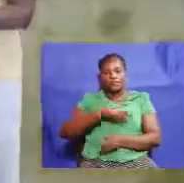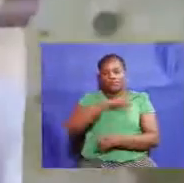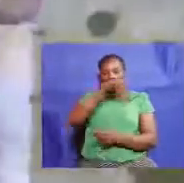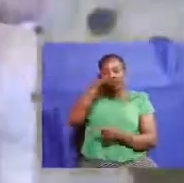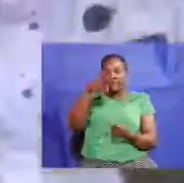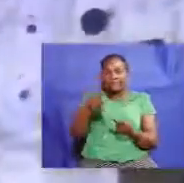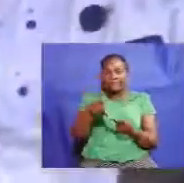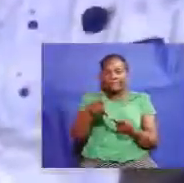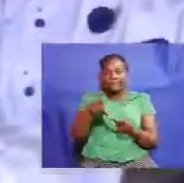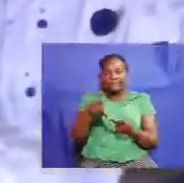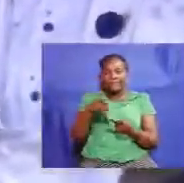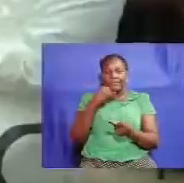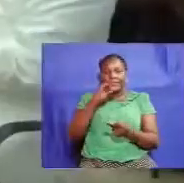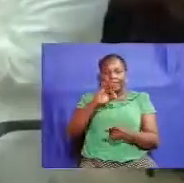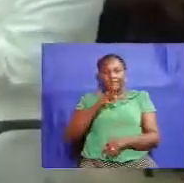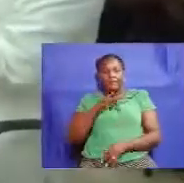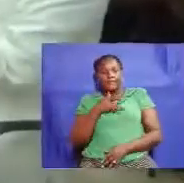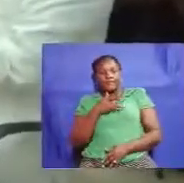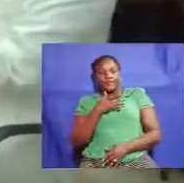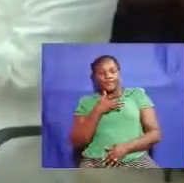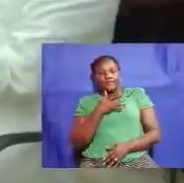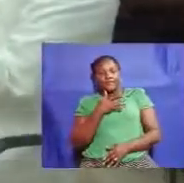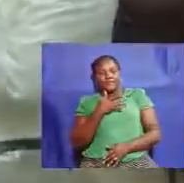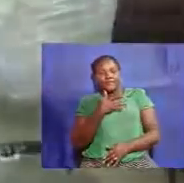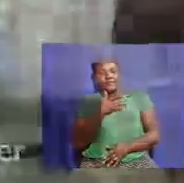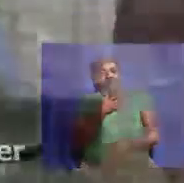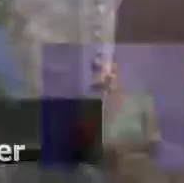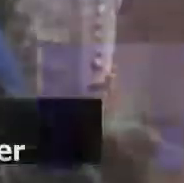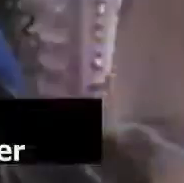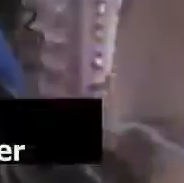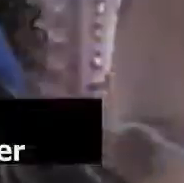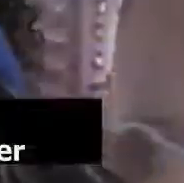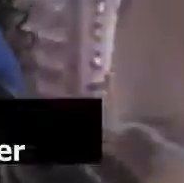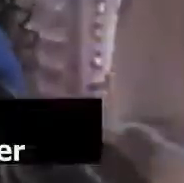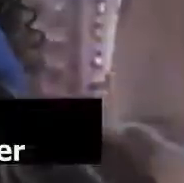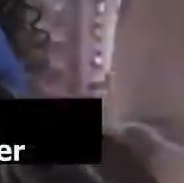down, I surrender now. I give you